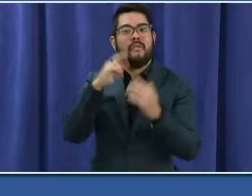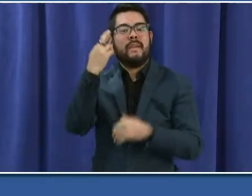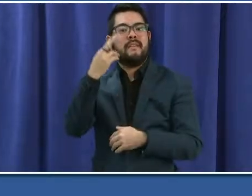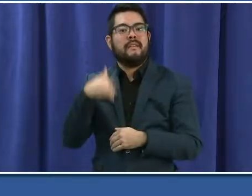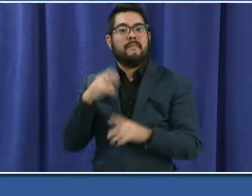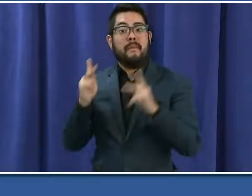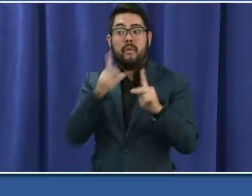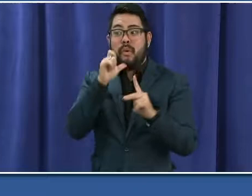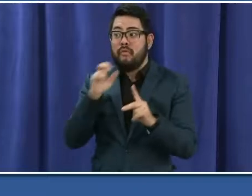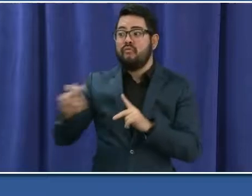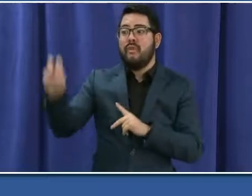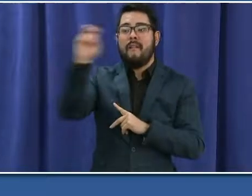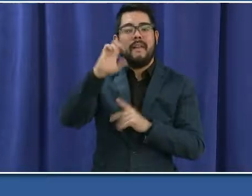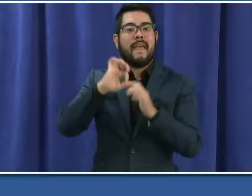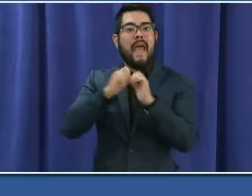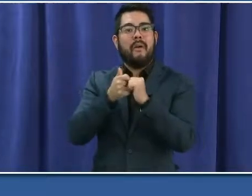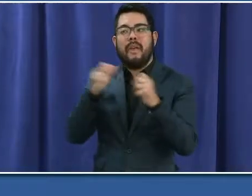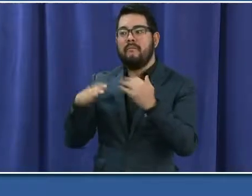destinations in their life.